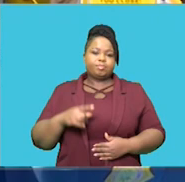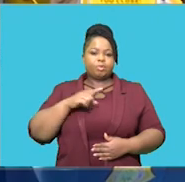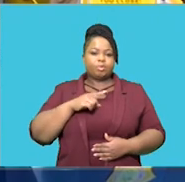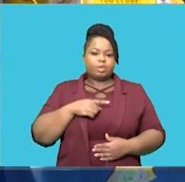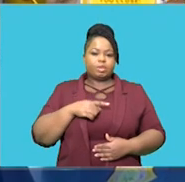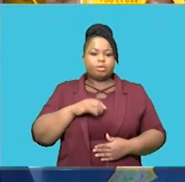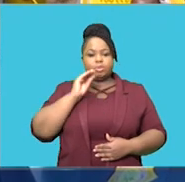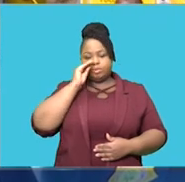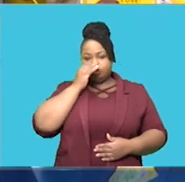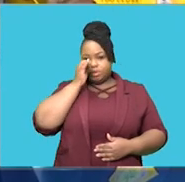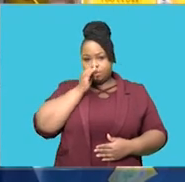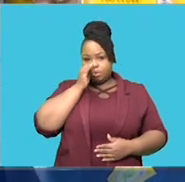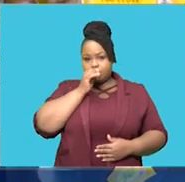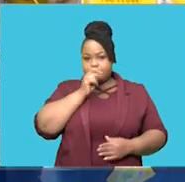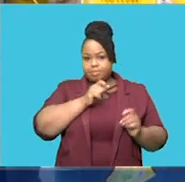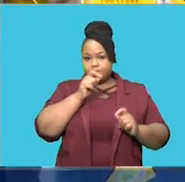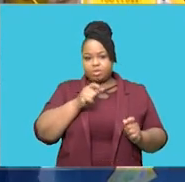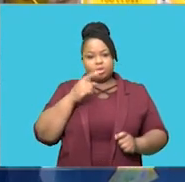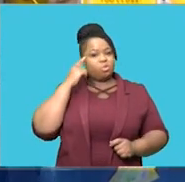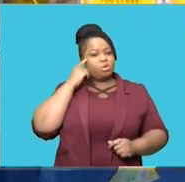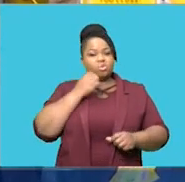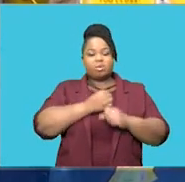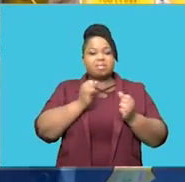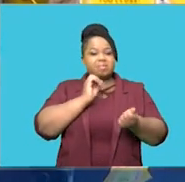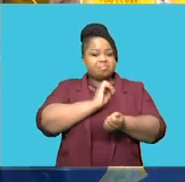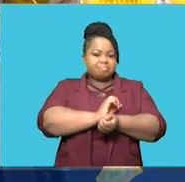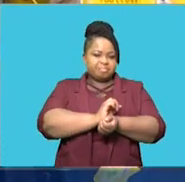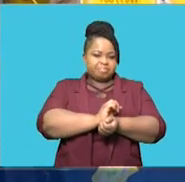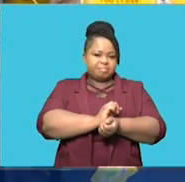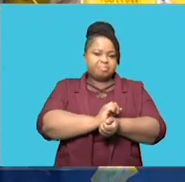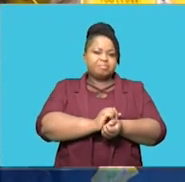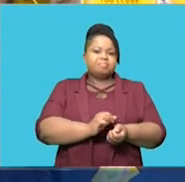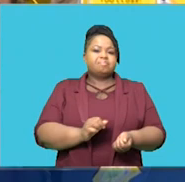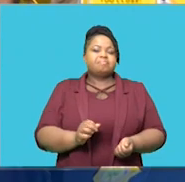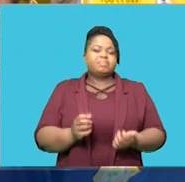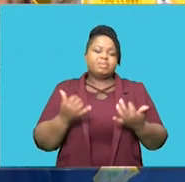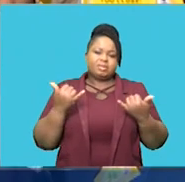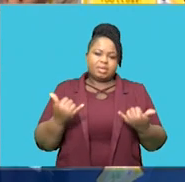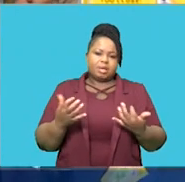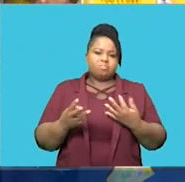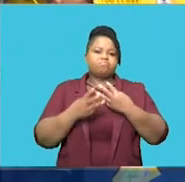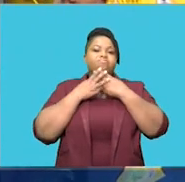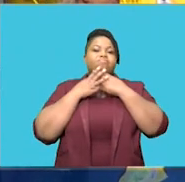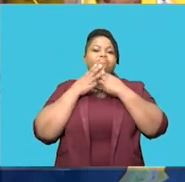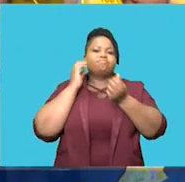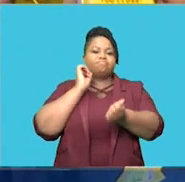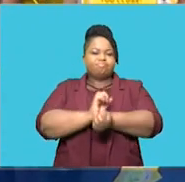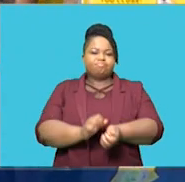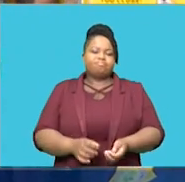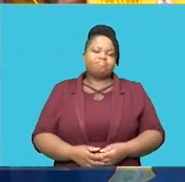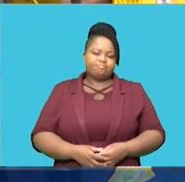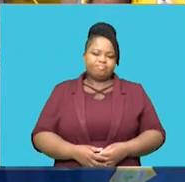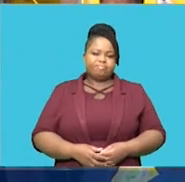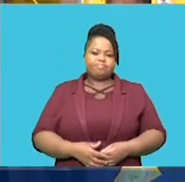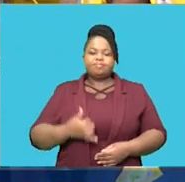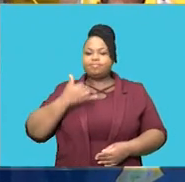criminals who thought that they'll never be arrested. The net has ultimately closed on them, so we are happy about